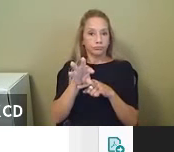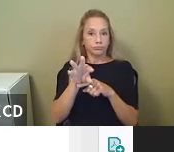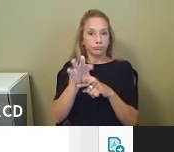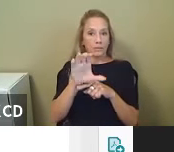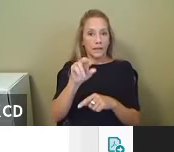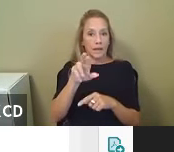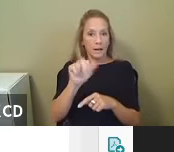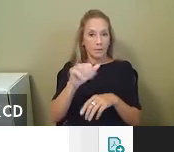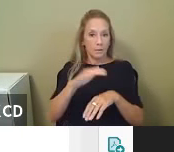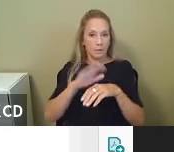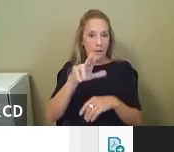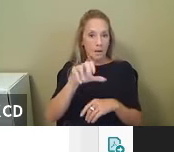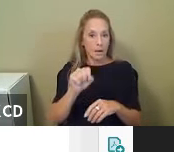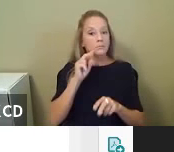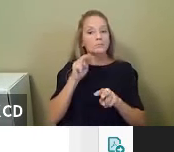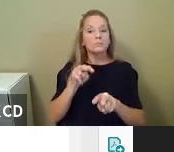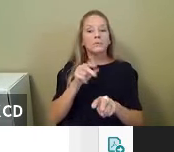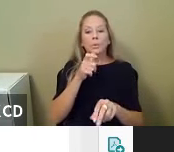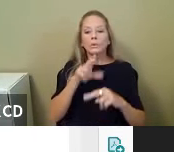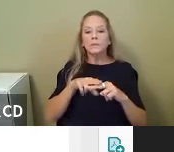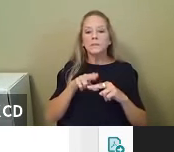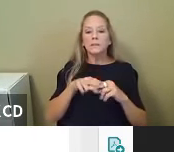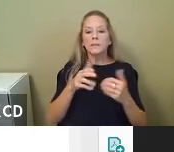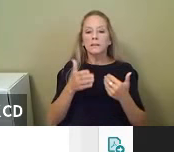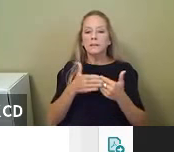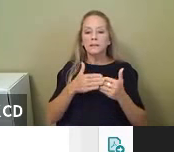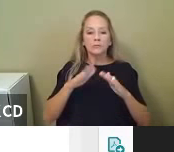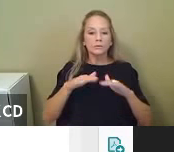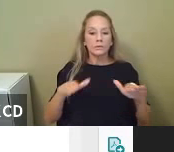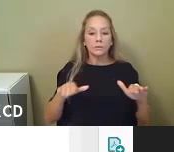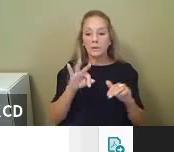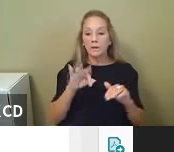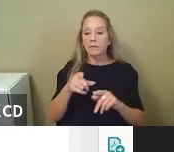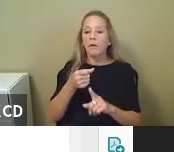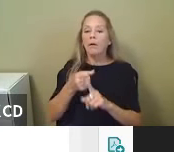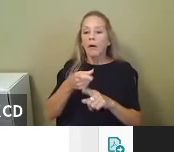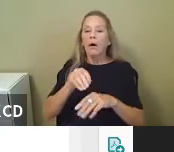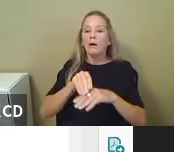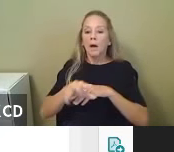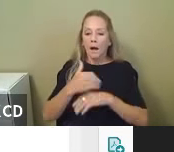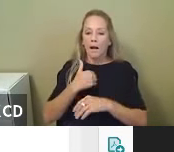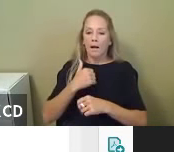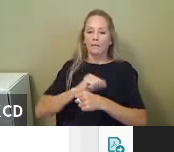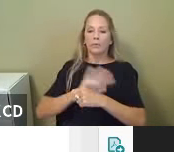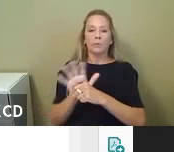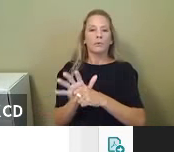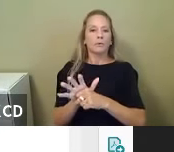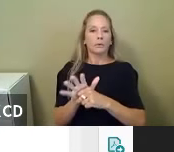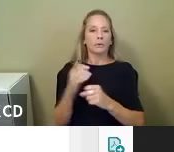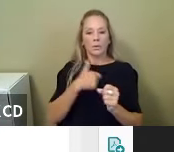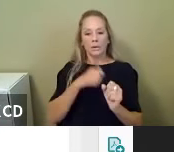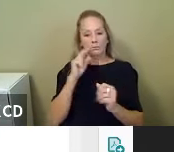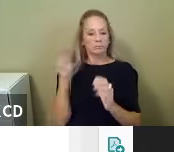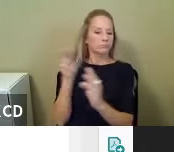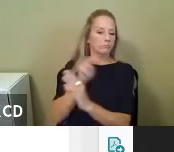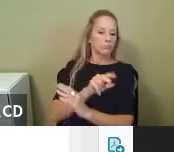the children and all of those things. But the goal is to have it be as